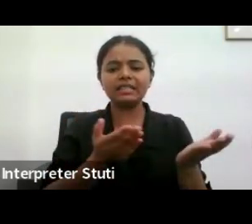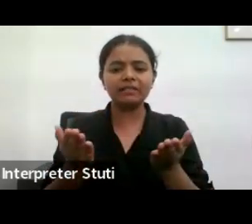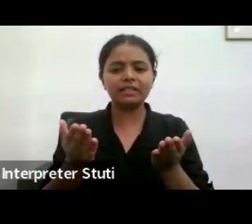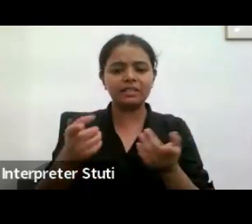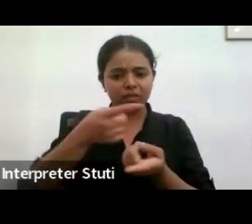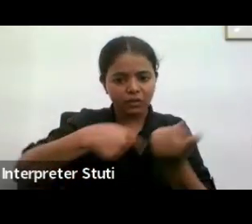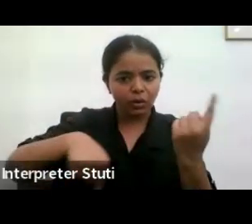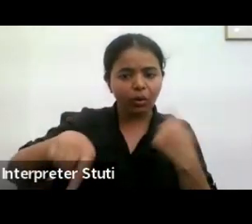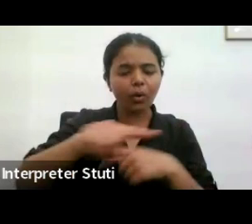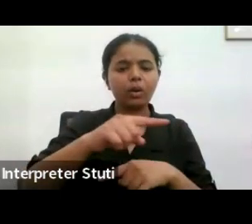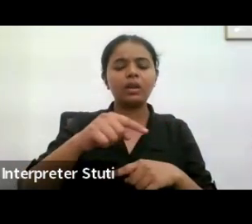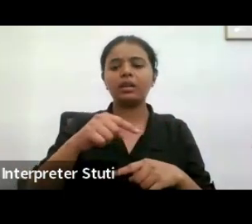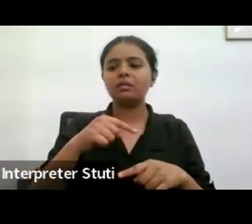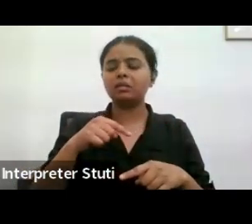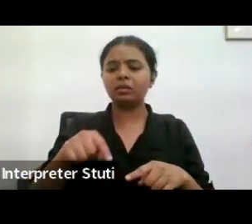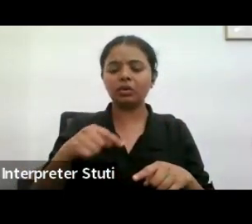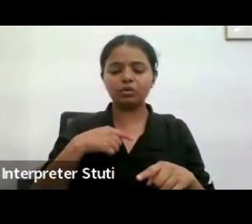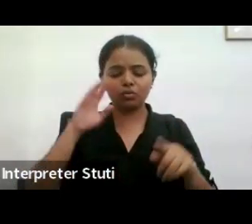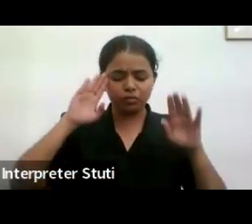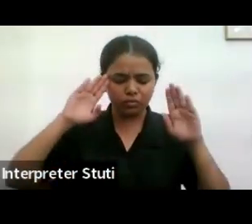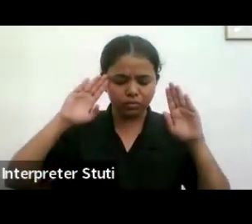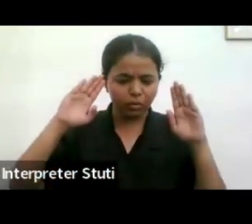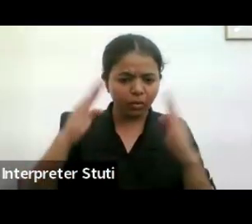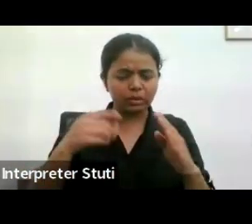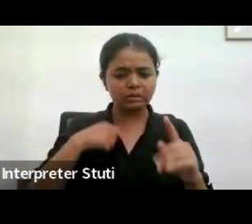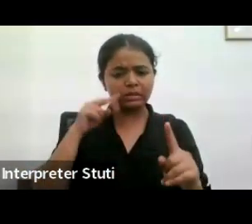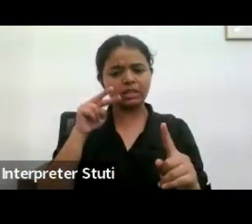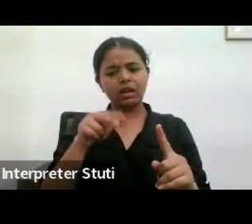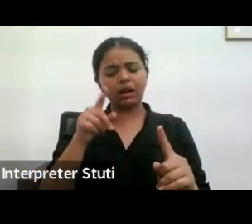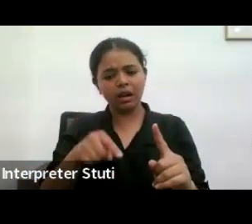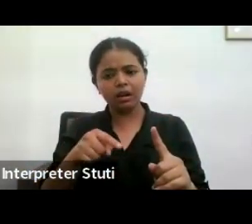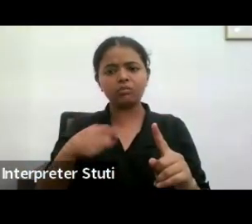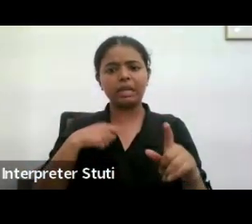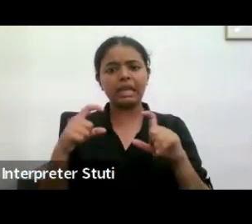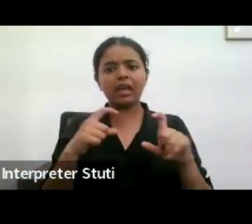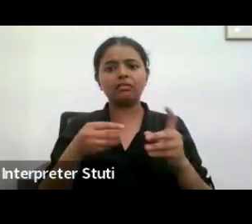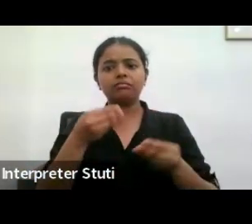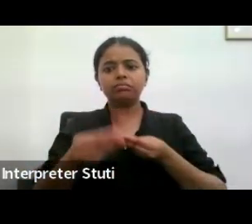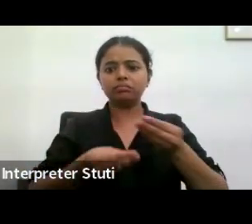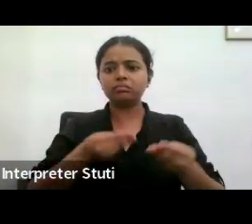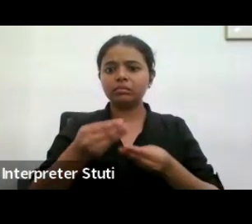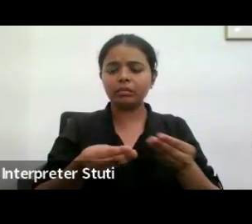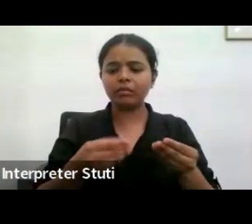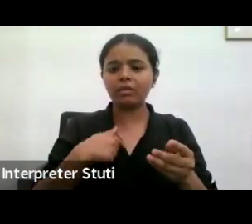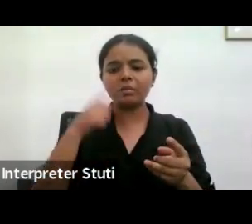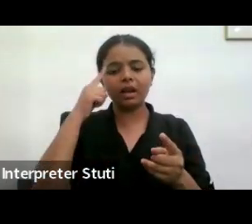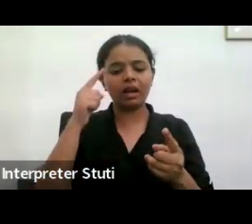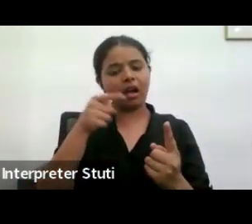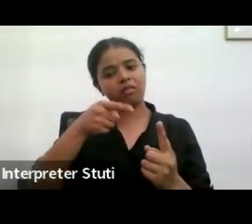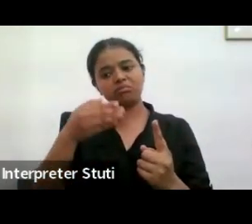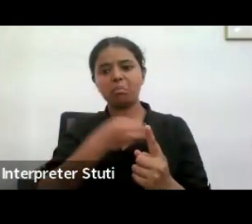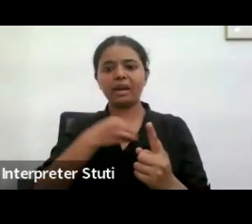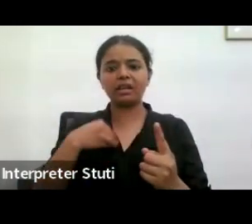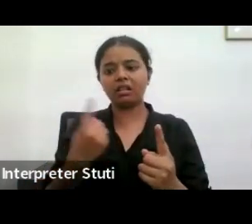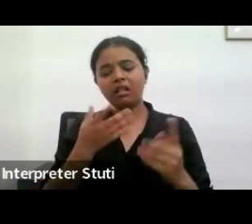we get totally focused on this aspect of the child. And we do not think of the other aspects of this